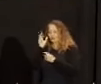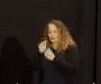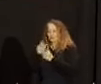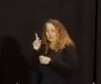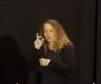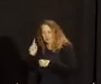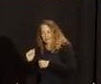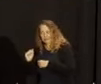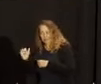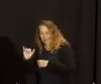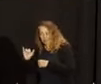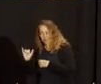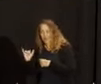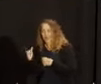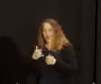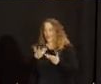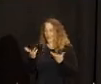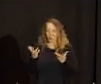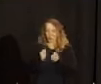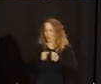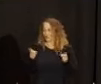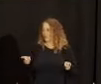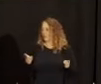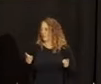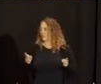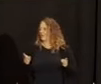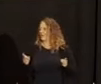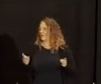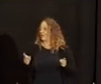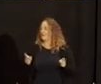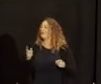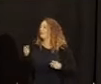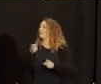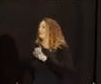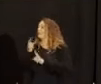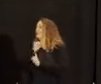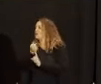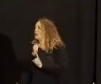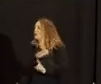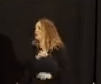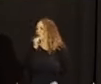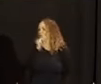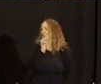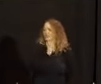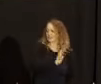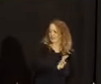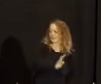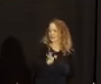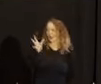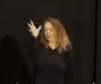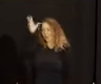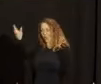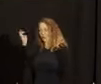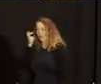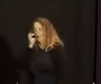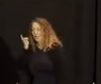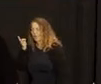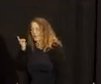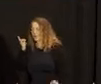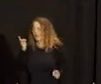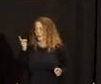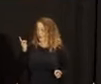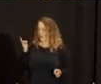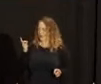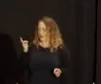At AAPD, we worked with a little girl. She was 7, and her father was blind, and